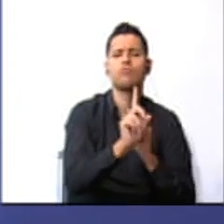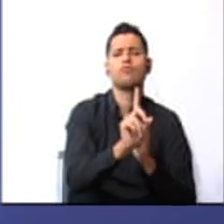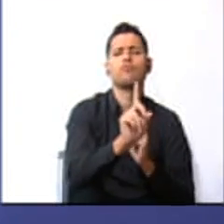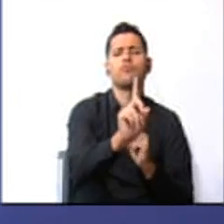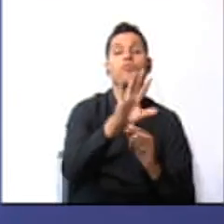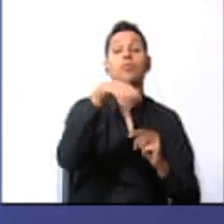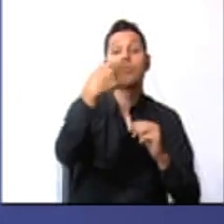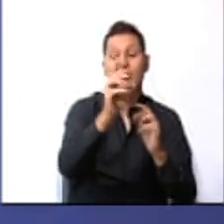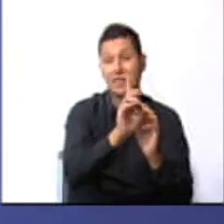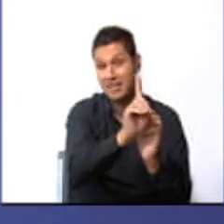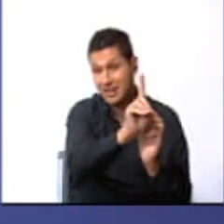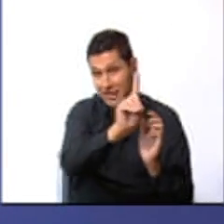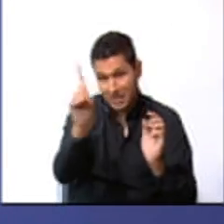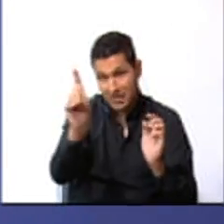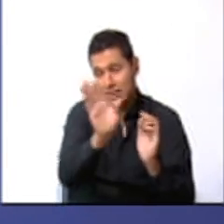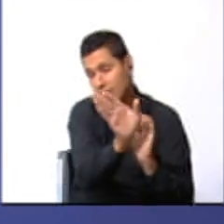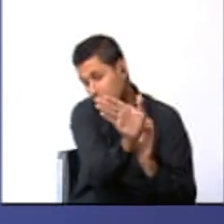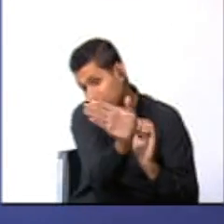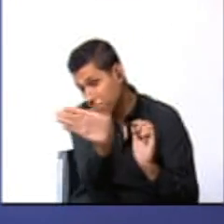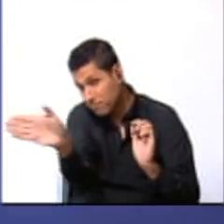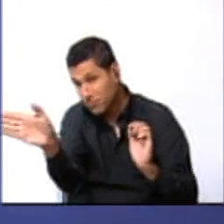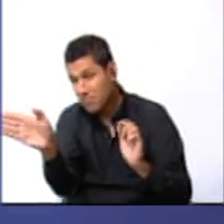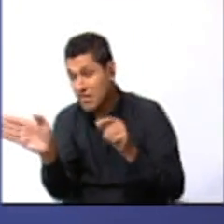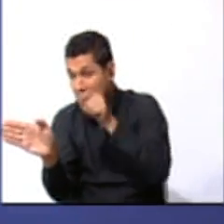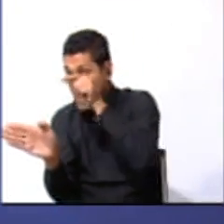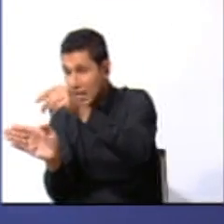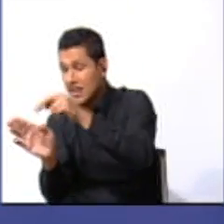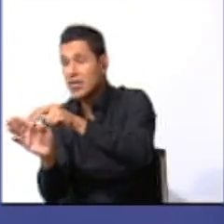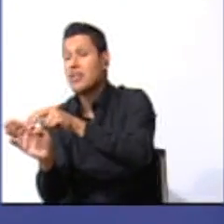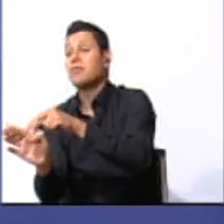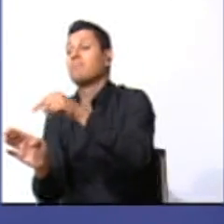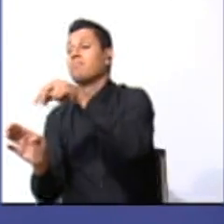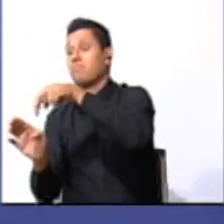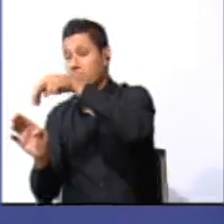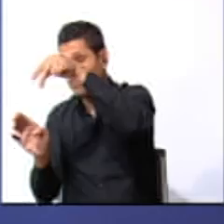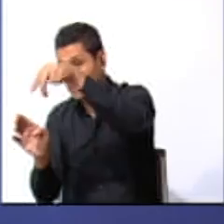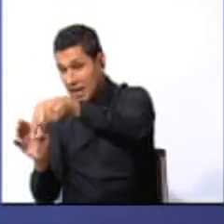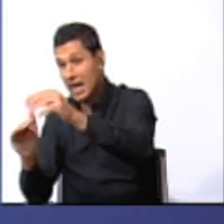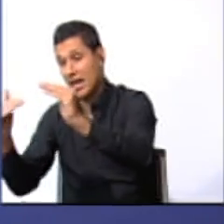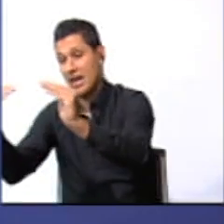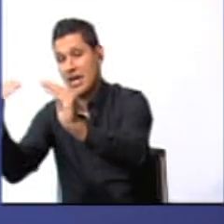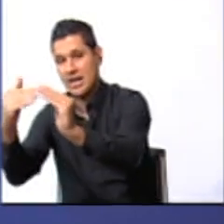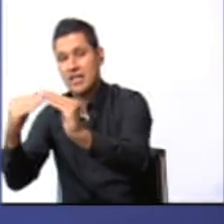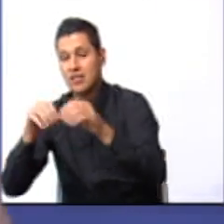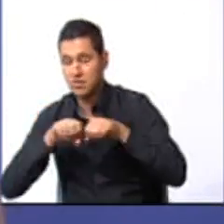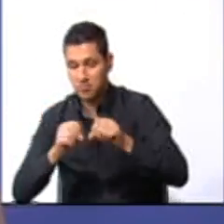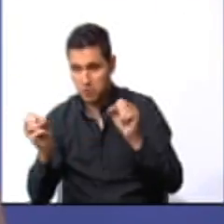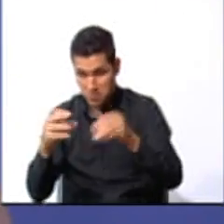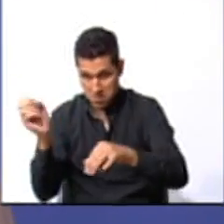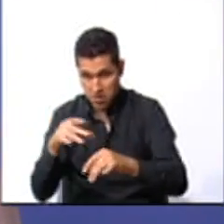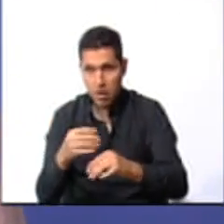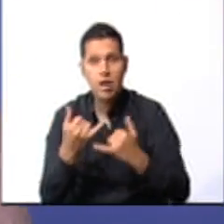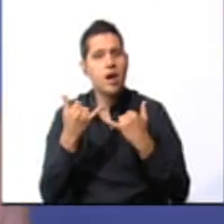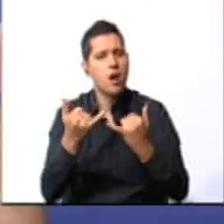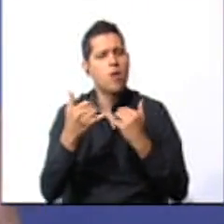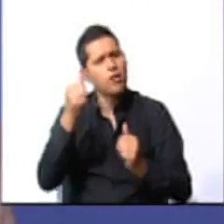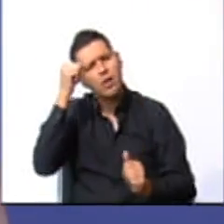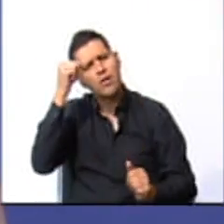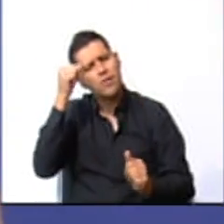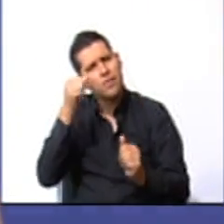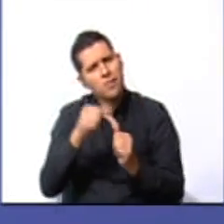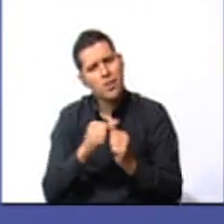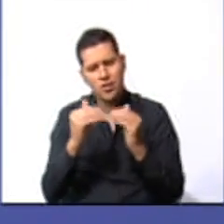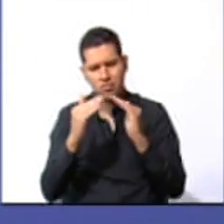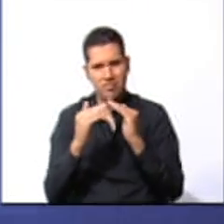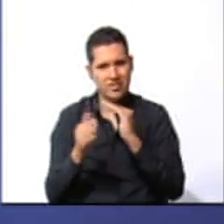right and cross the street to the supermarket. Well, now I remembered the